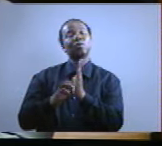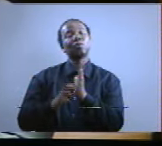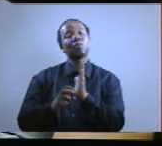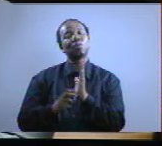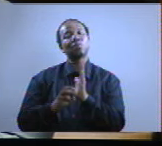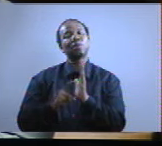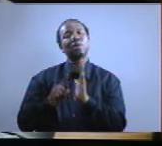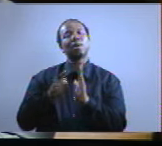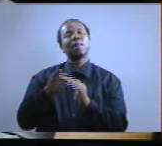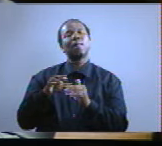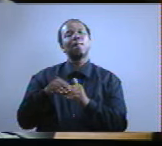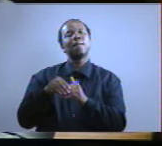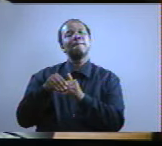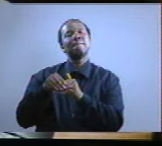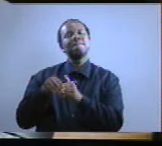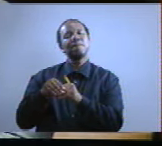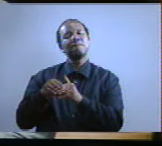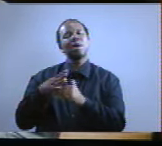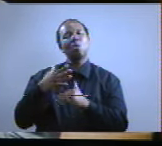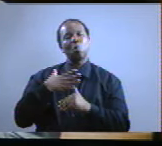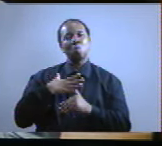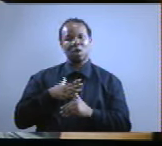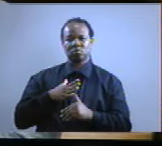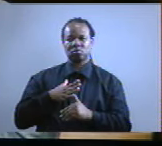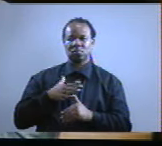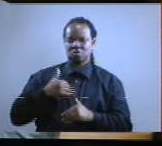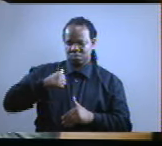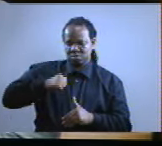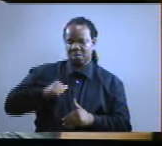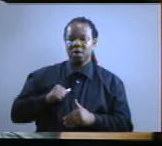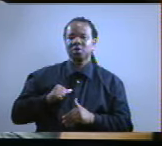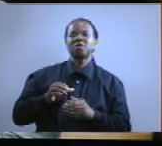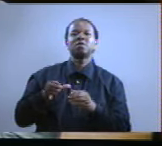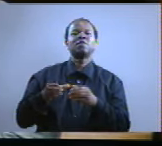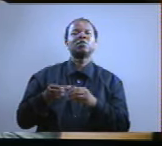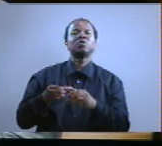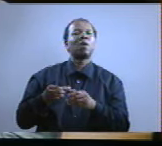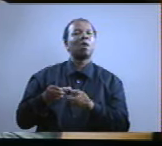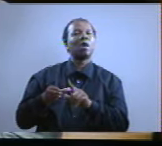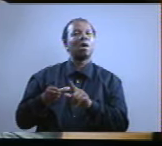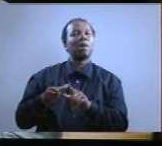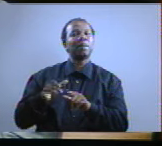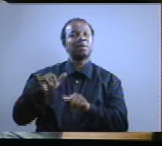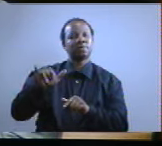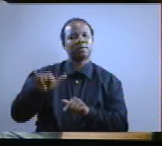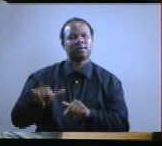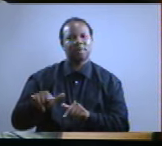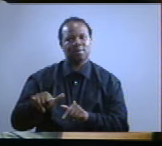A member demanding a division shall not leave the chamber